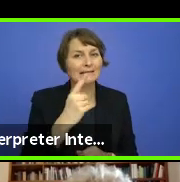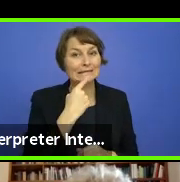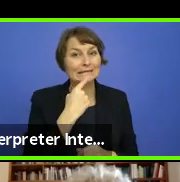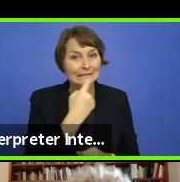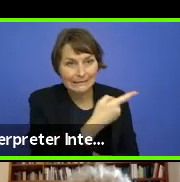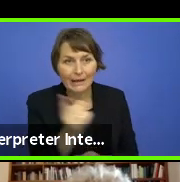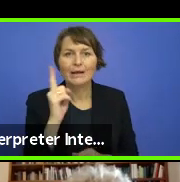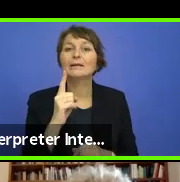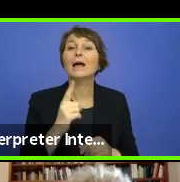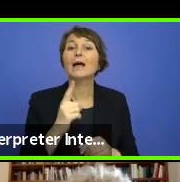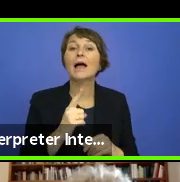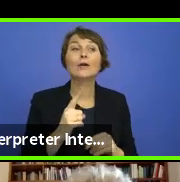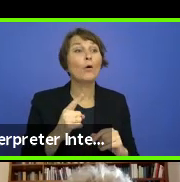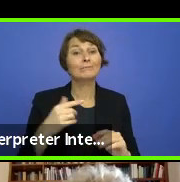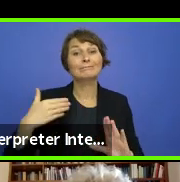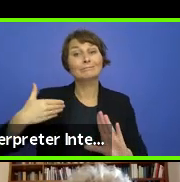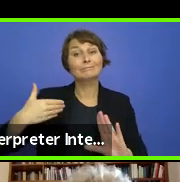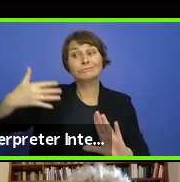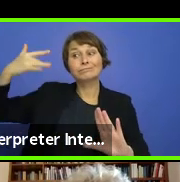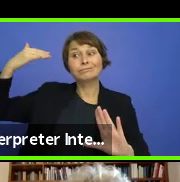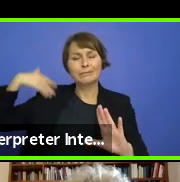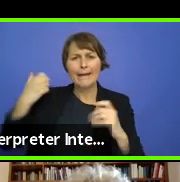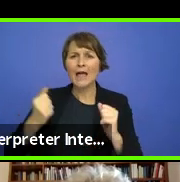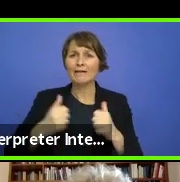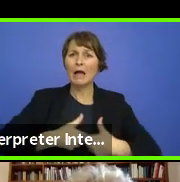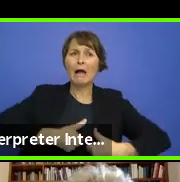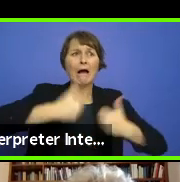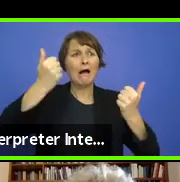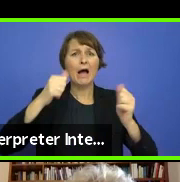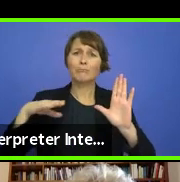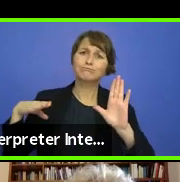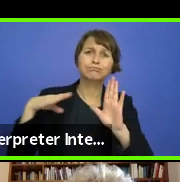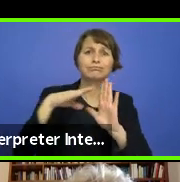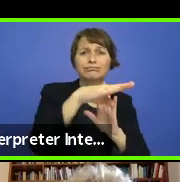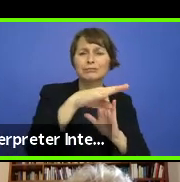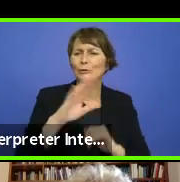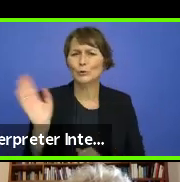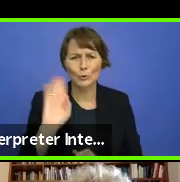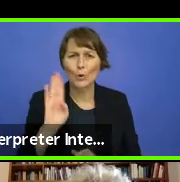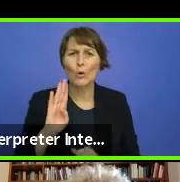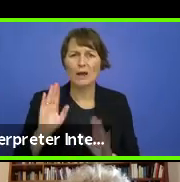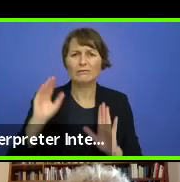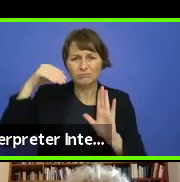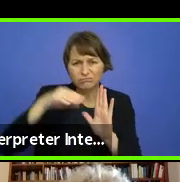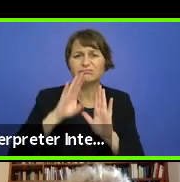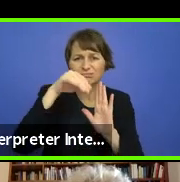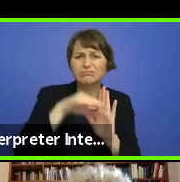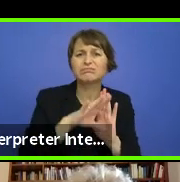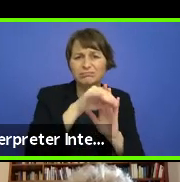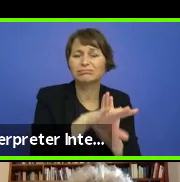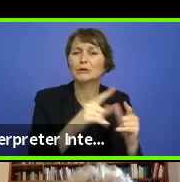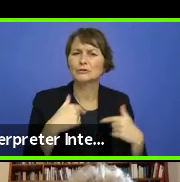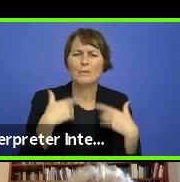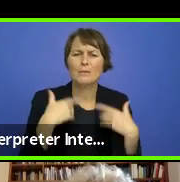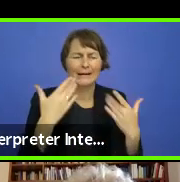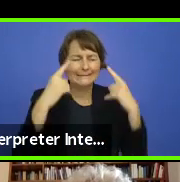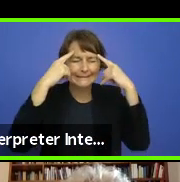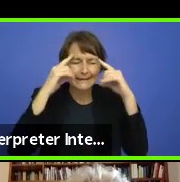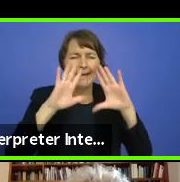actually look long-term and address issues that could be changed and worked on in order to offer